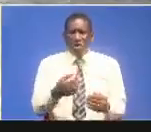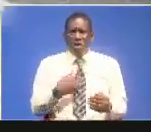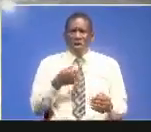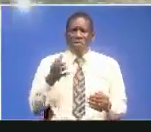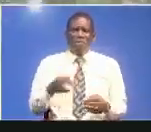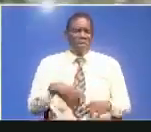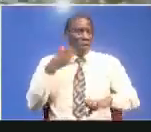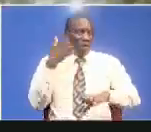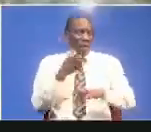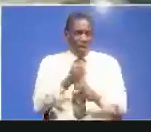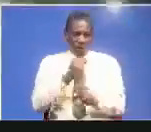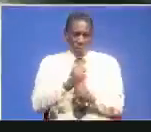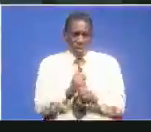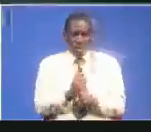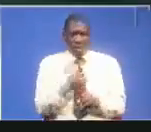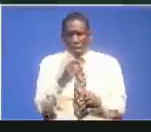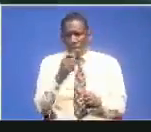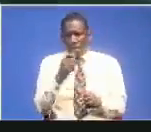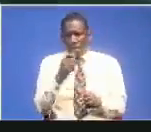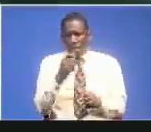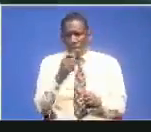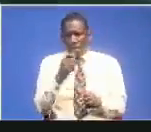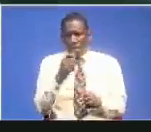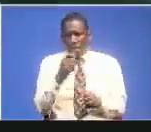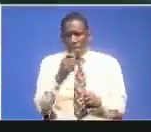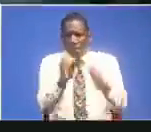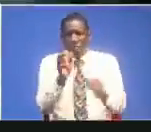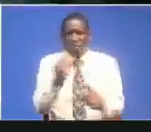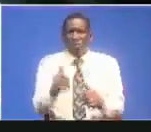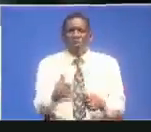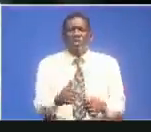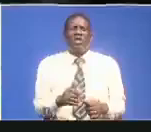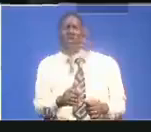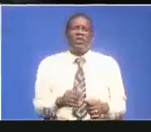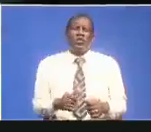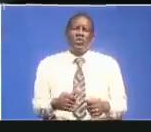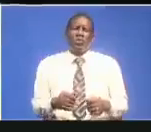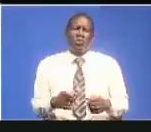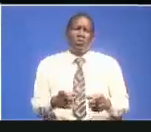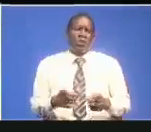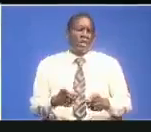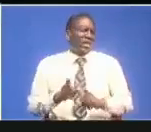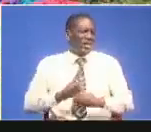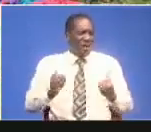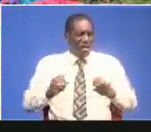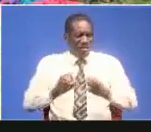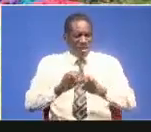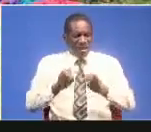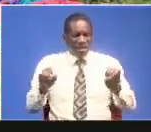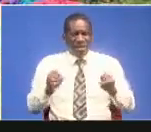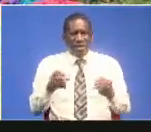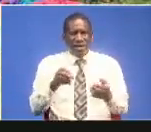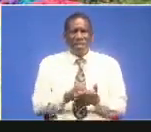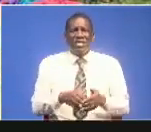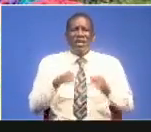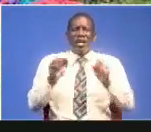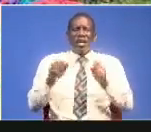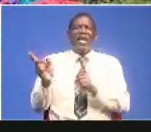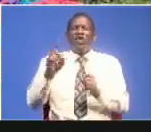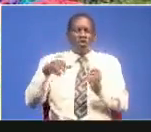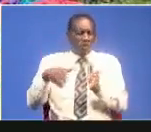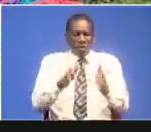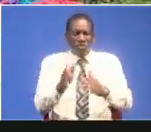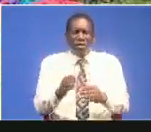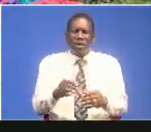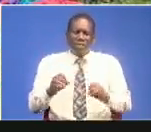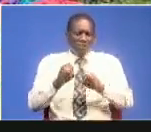has been an uphill task. Money flows into the river that seems to defy all odds and never gets clean. Will Nairobi